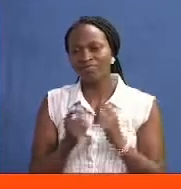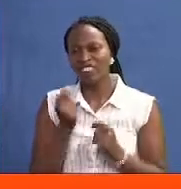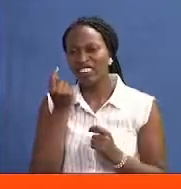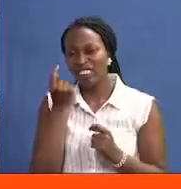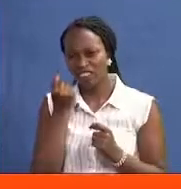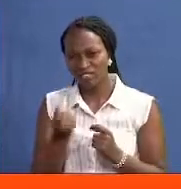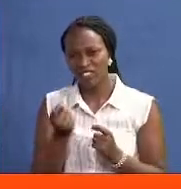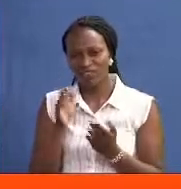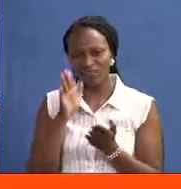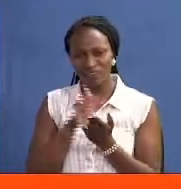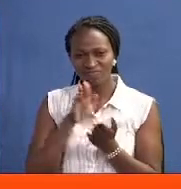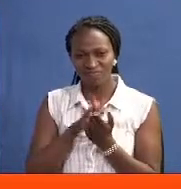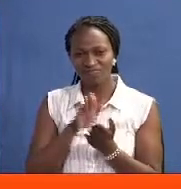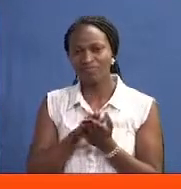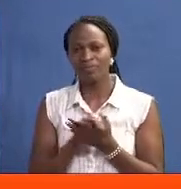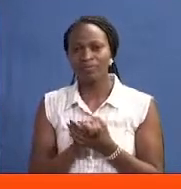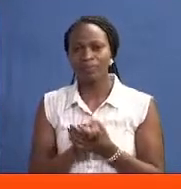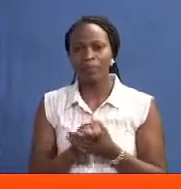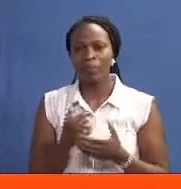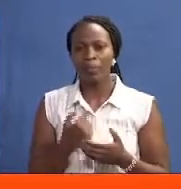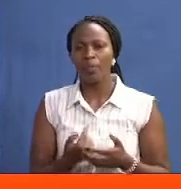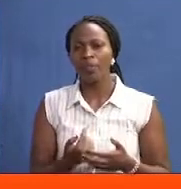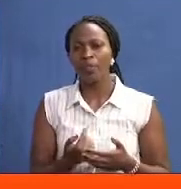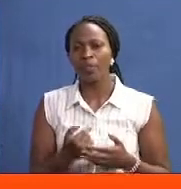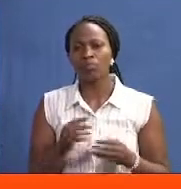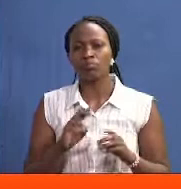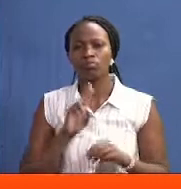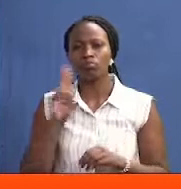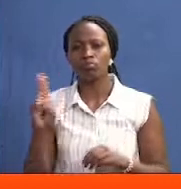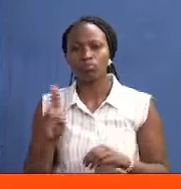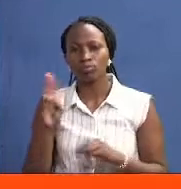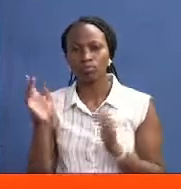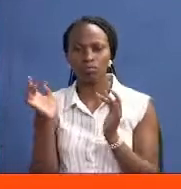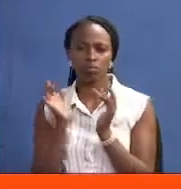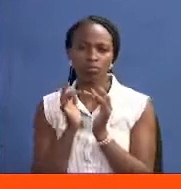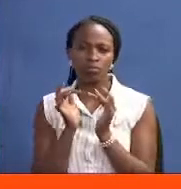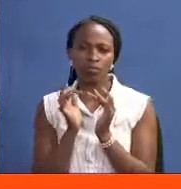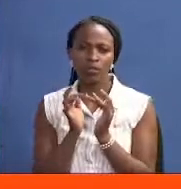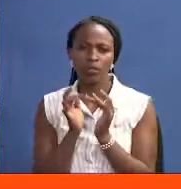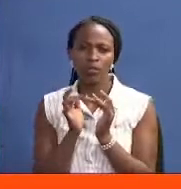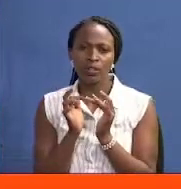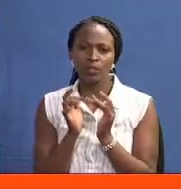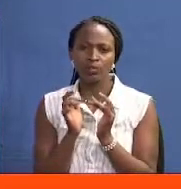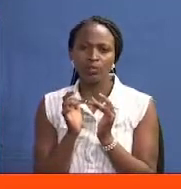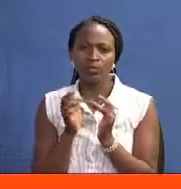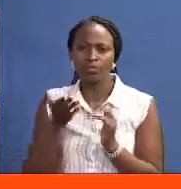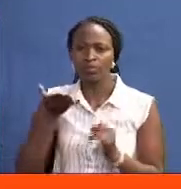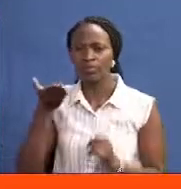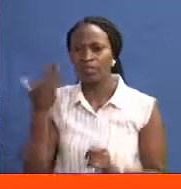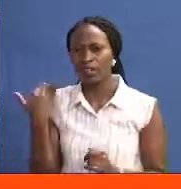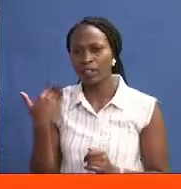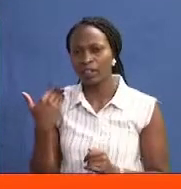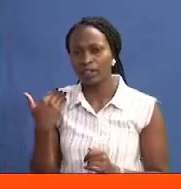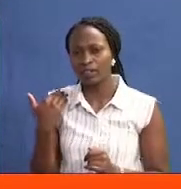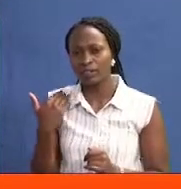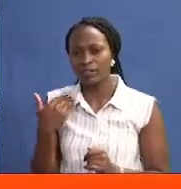bit more monitoring and regulation of the use of social media platforms. Mm-hmm. But as it were, where we are moving, we